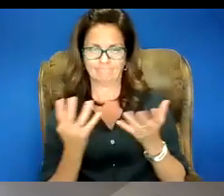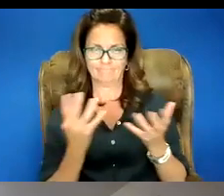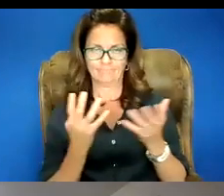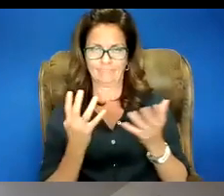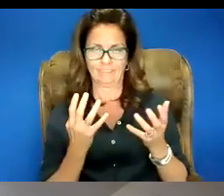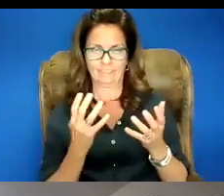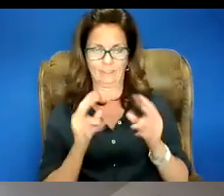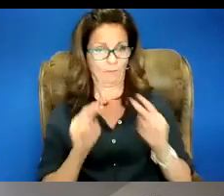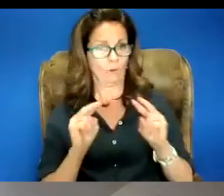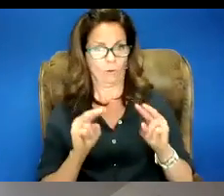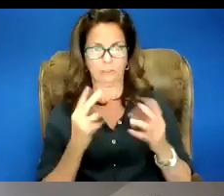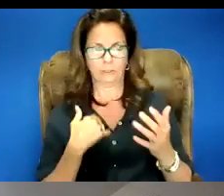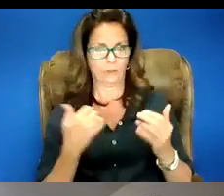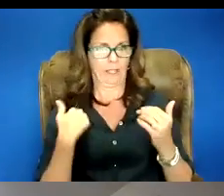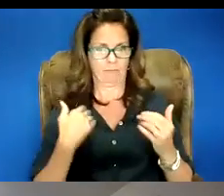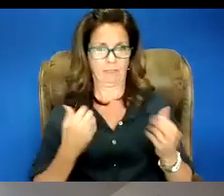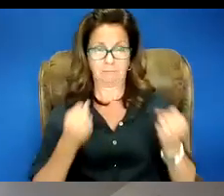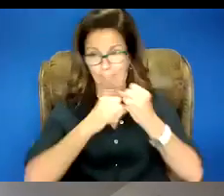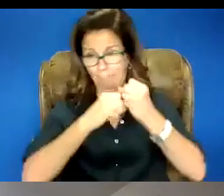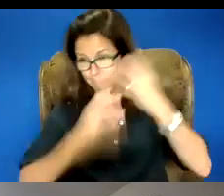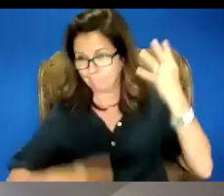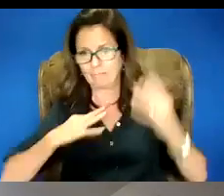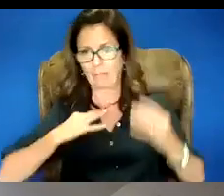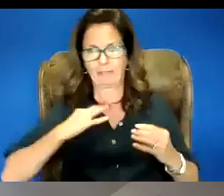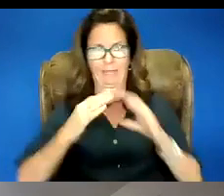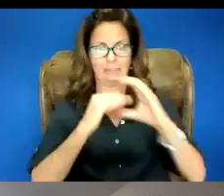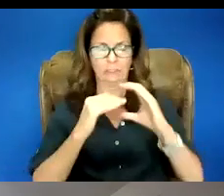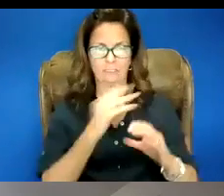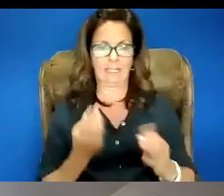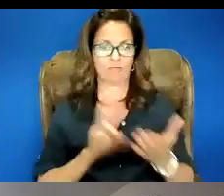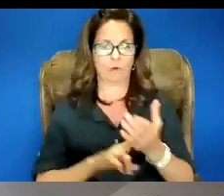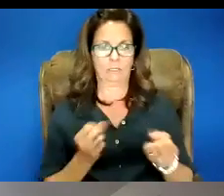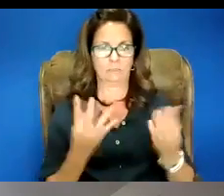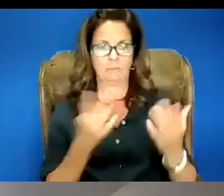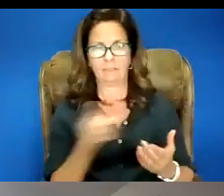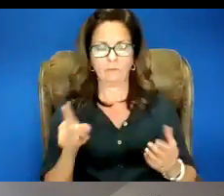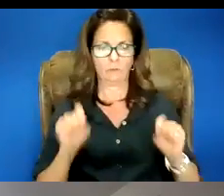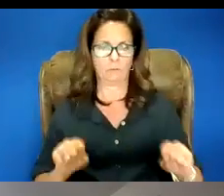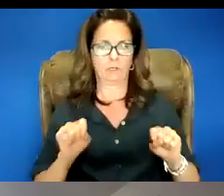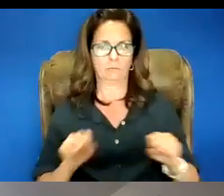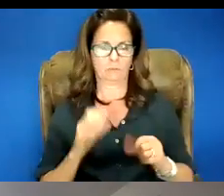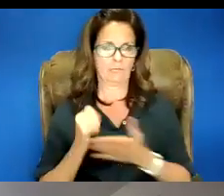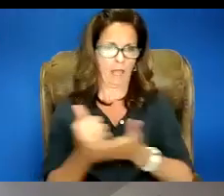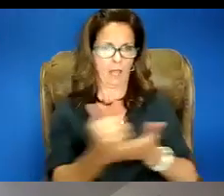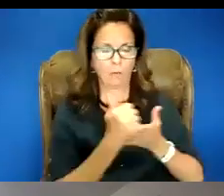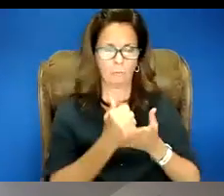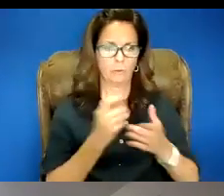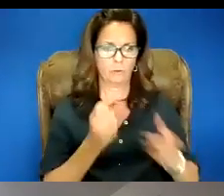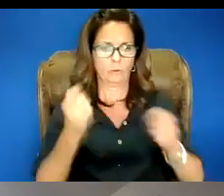of applications and enrolling as many of you as we can to help you with your health improvement journey.